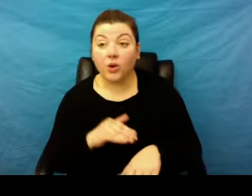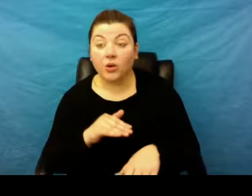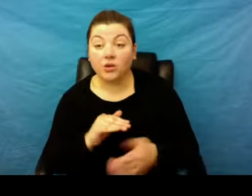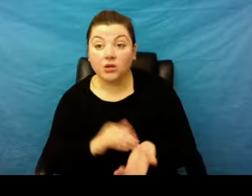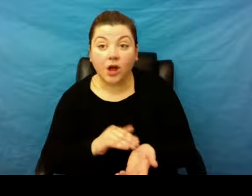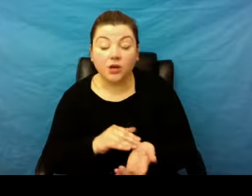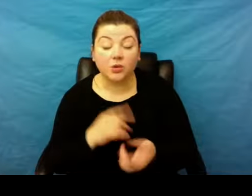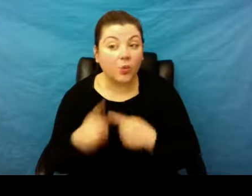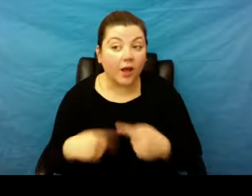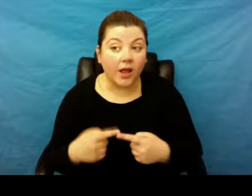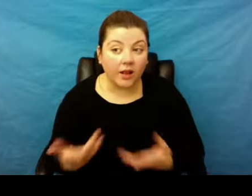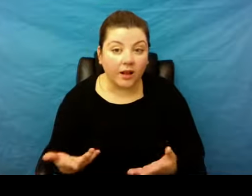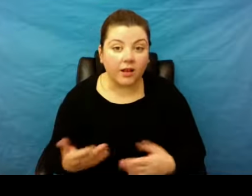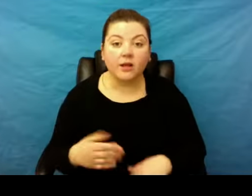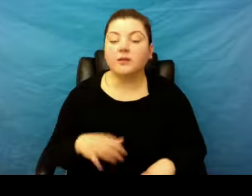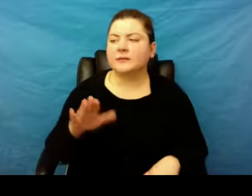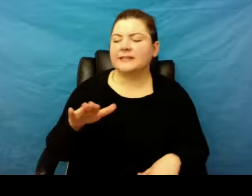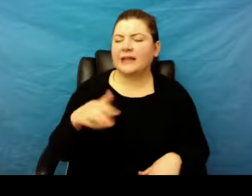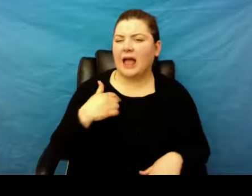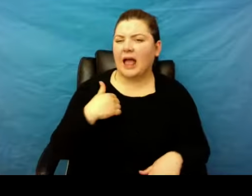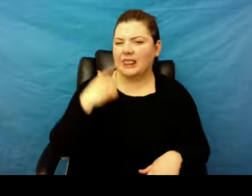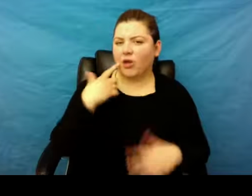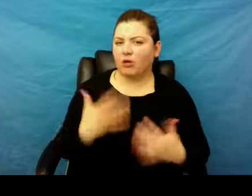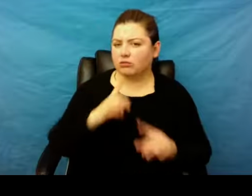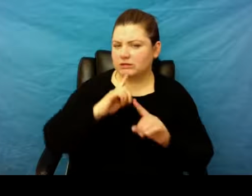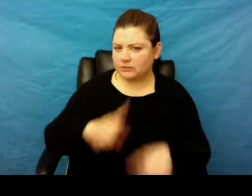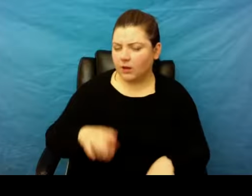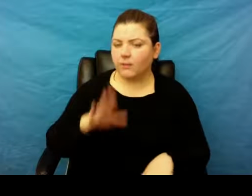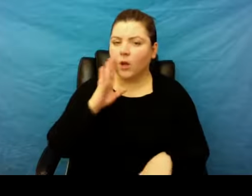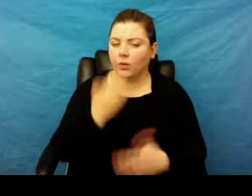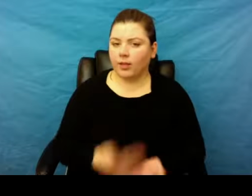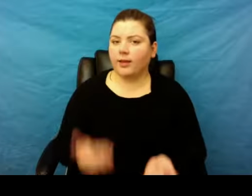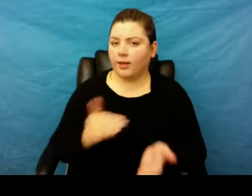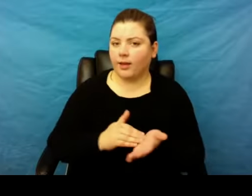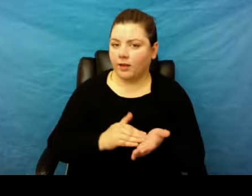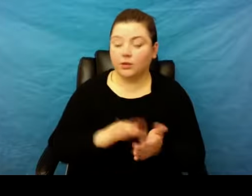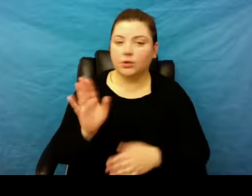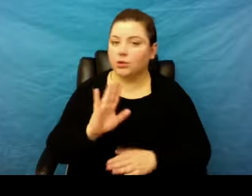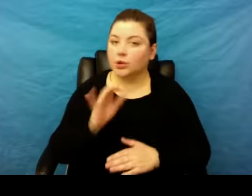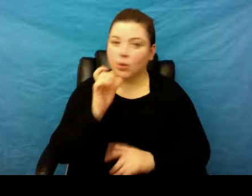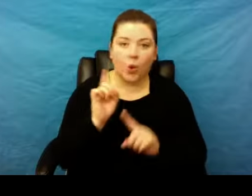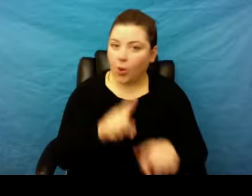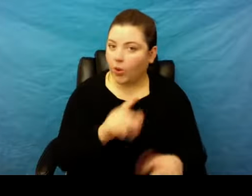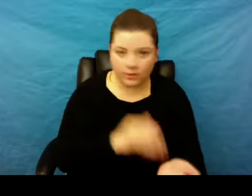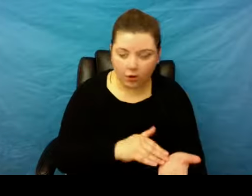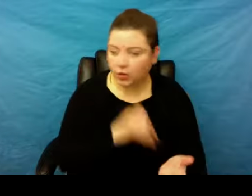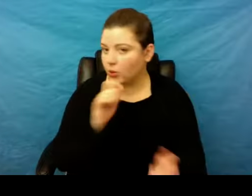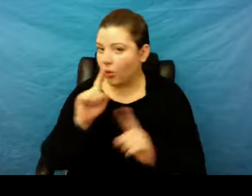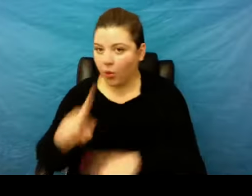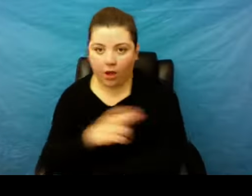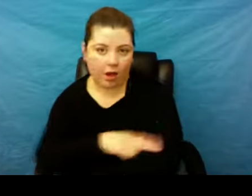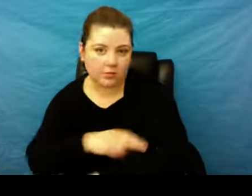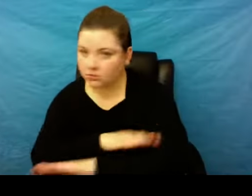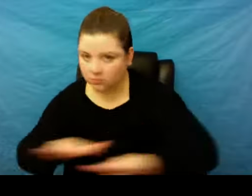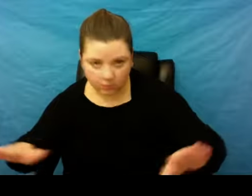we loosely addressed it, but I'll directly address it, which is don't go to the doctor, don't go to the hospital. The only rule for